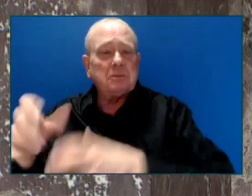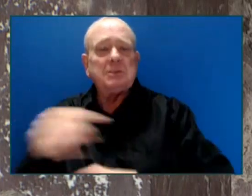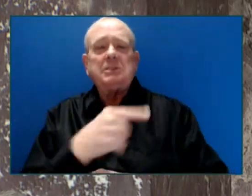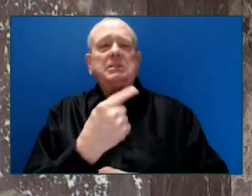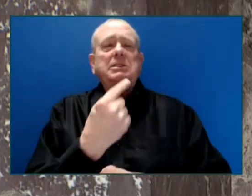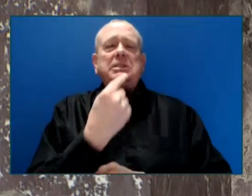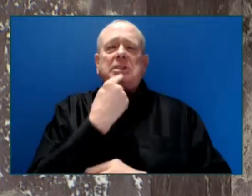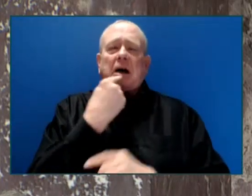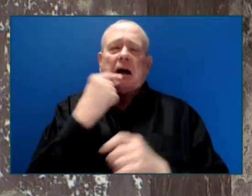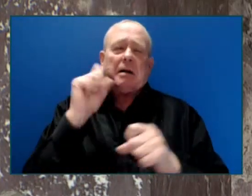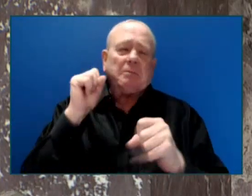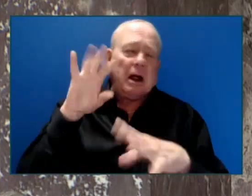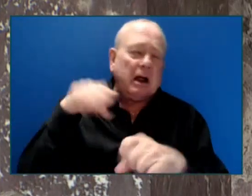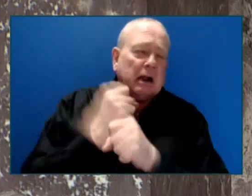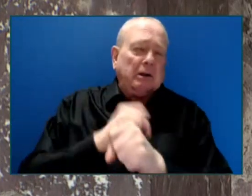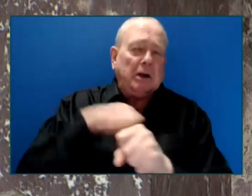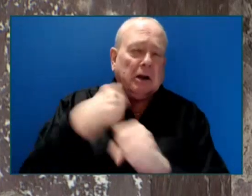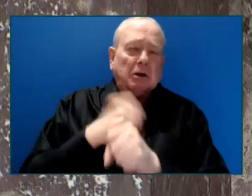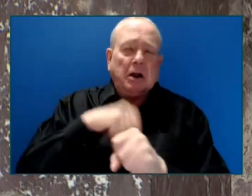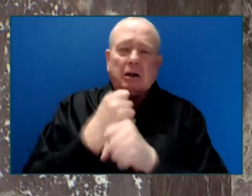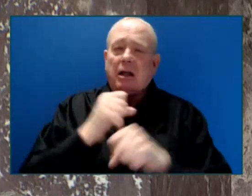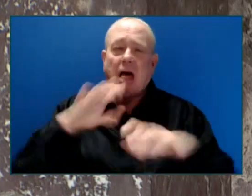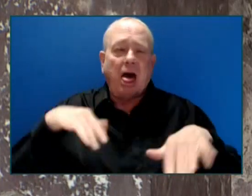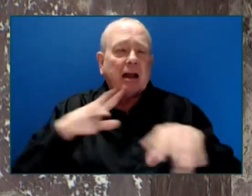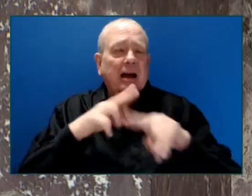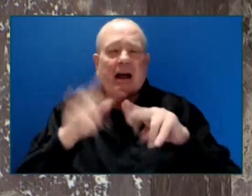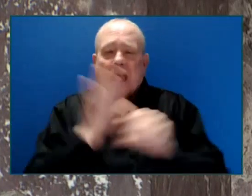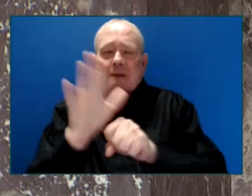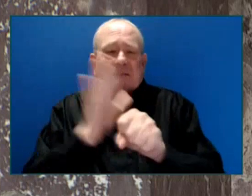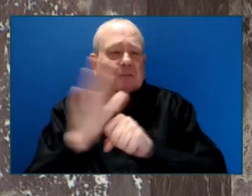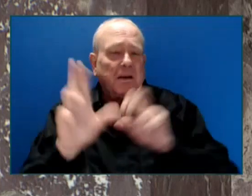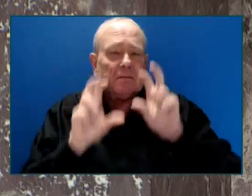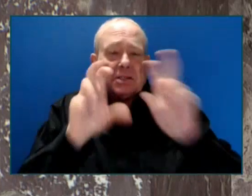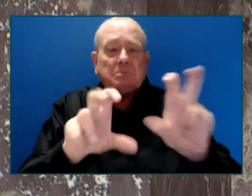Honourable Speaker. So we are proud of our strategy, Honourable Speaker.